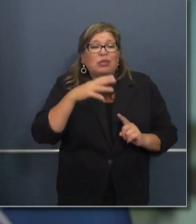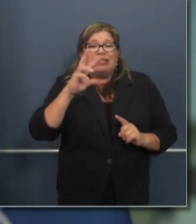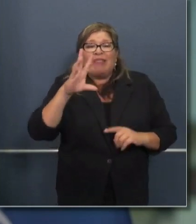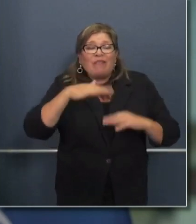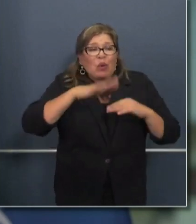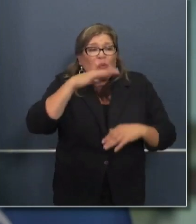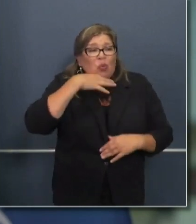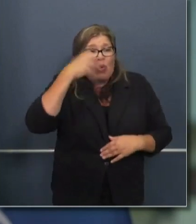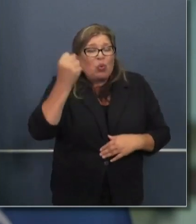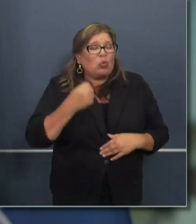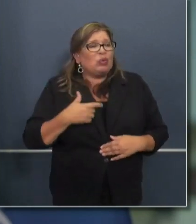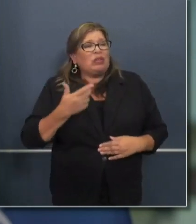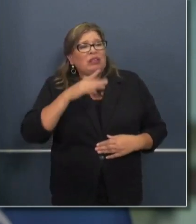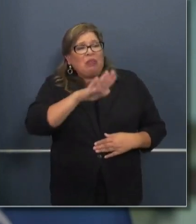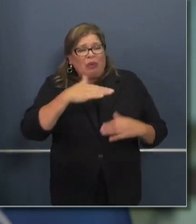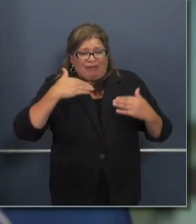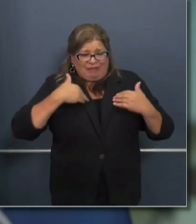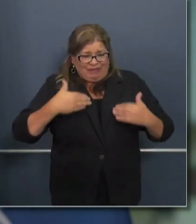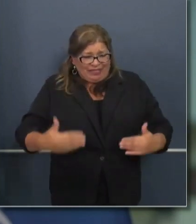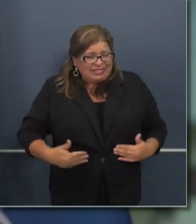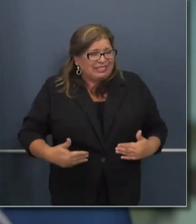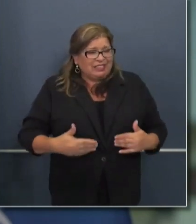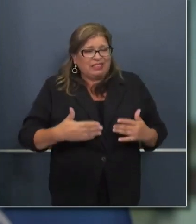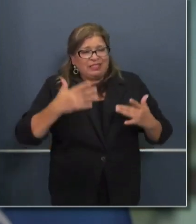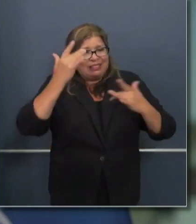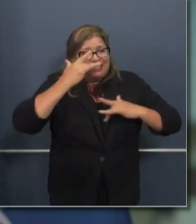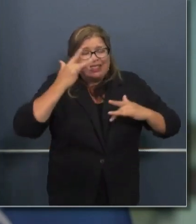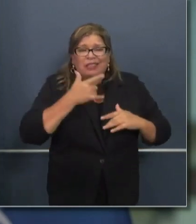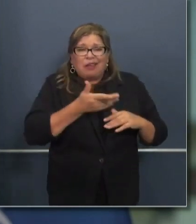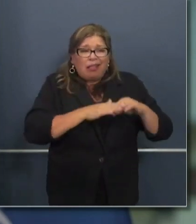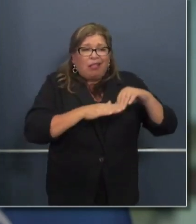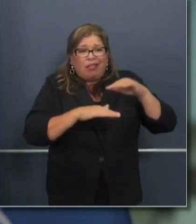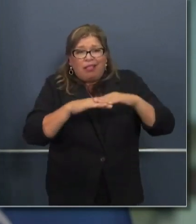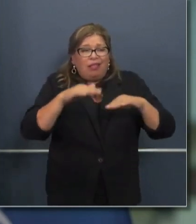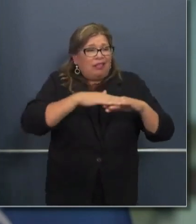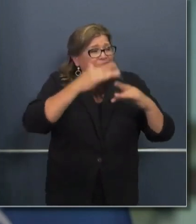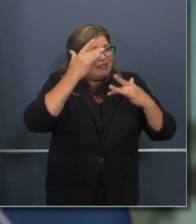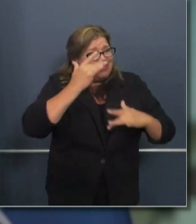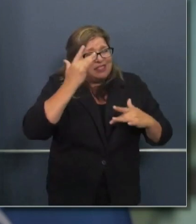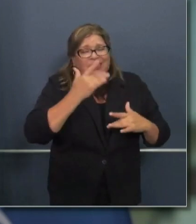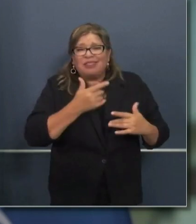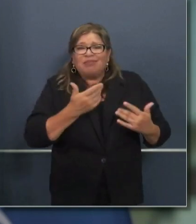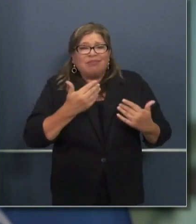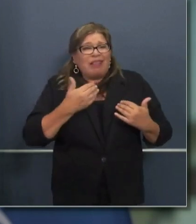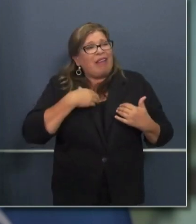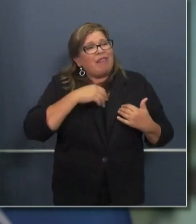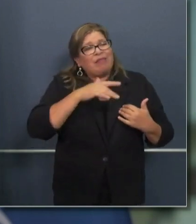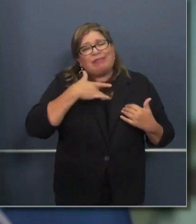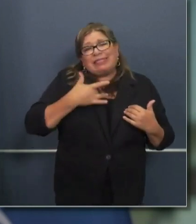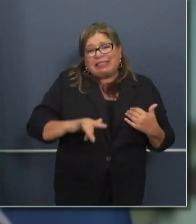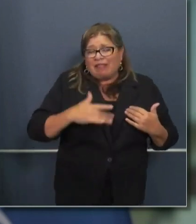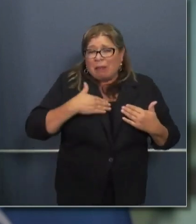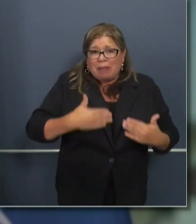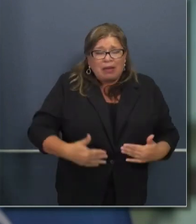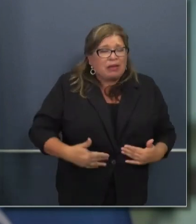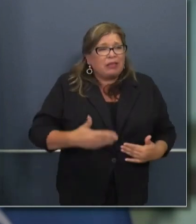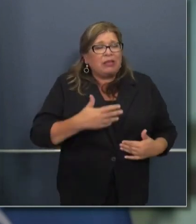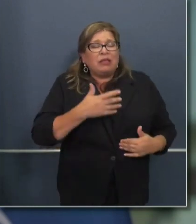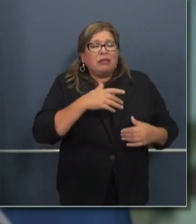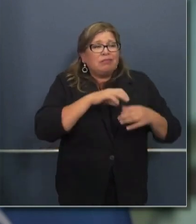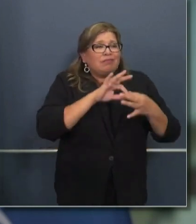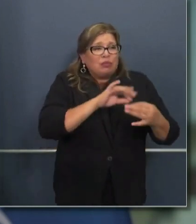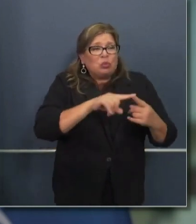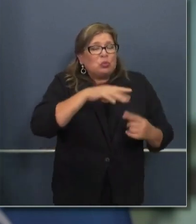morbid interest issues with their immune system, issues that relate to pre-existing conditions, with age,